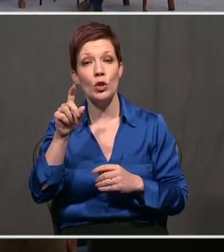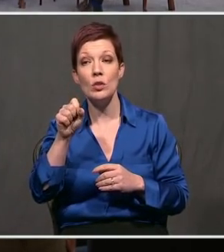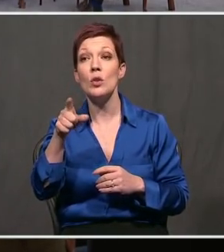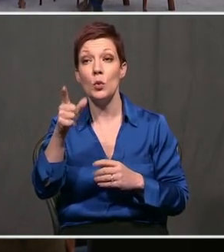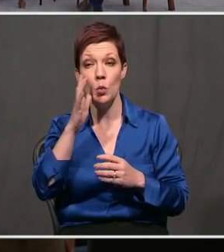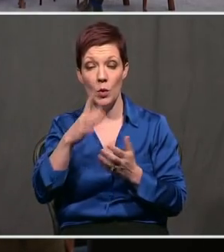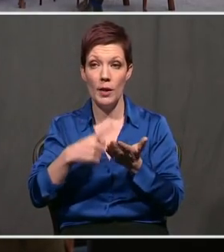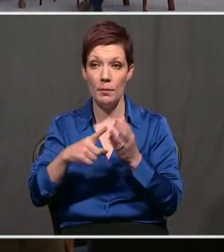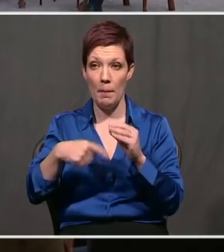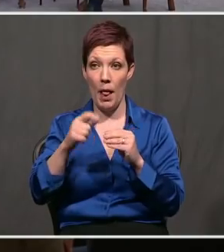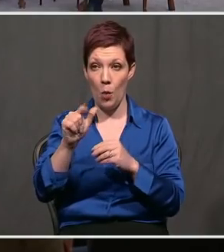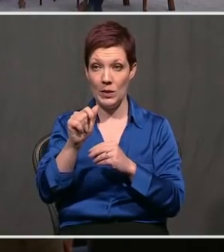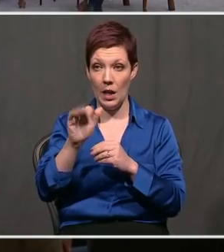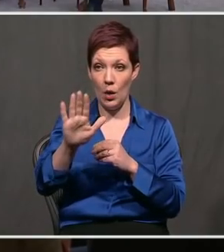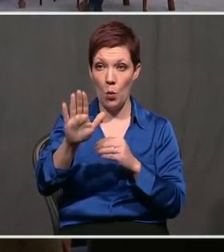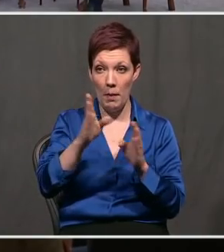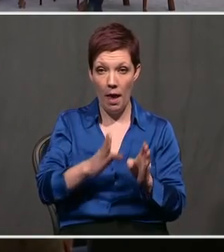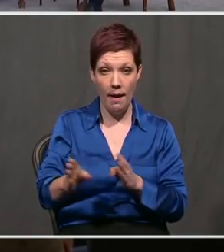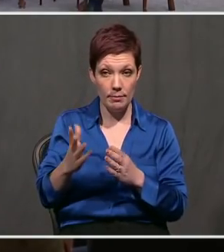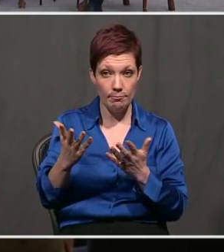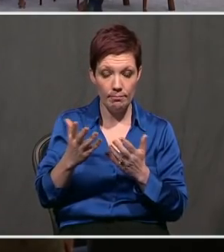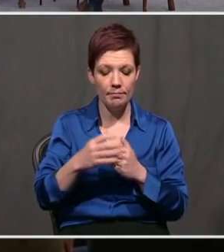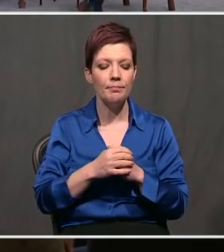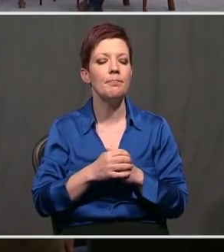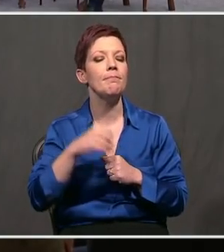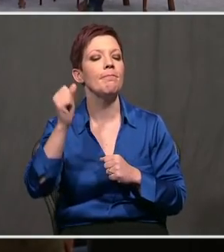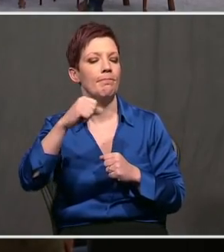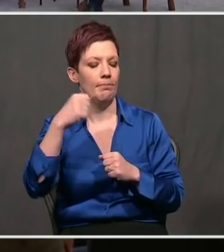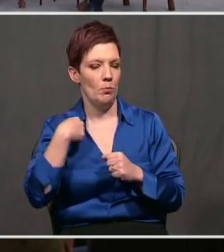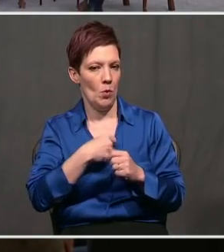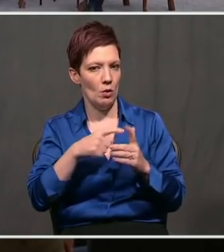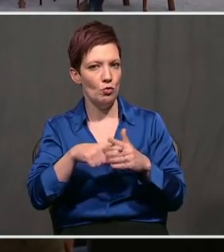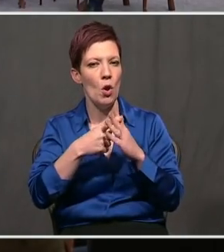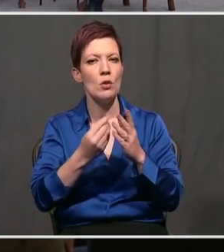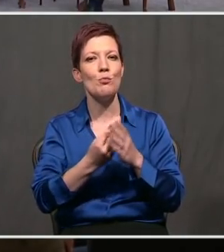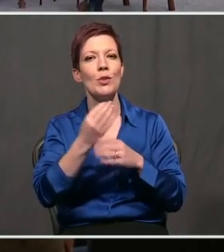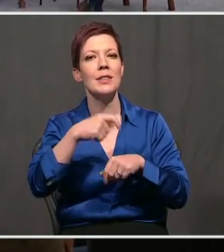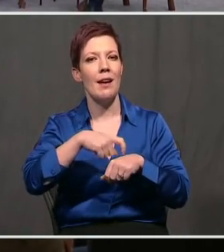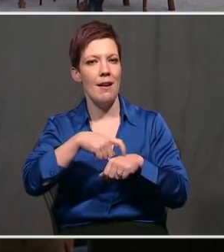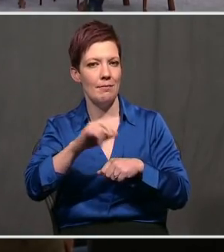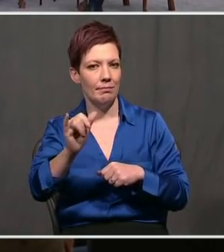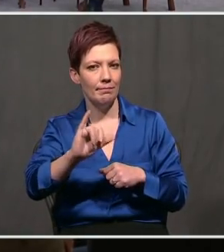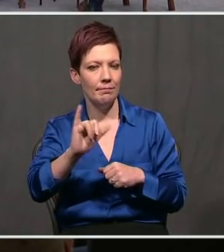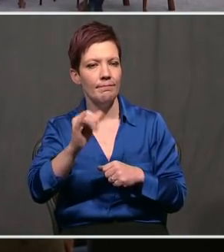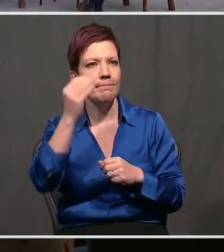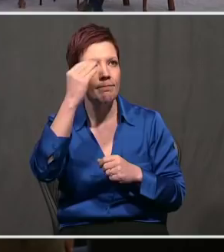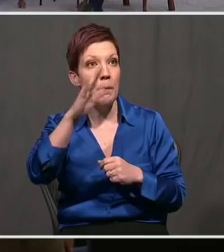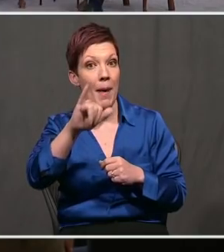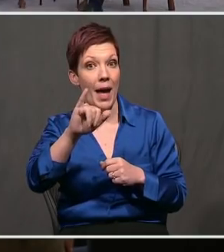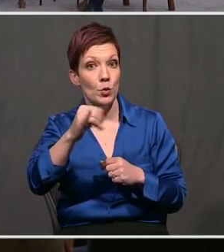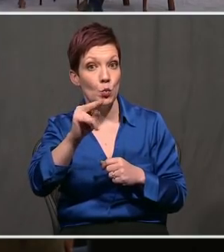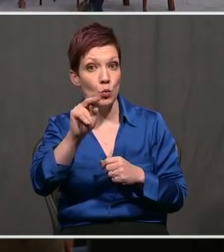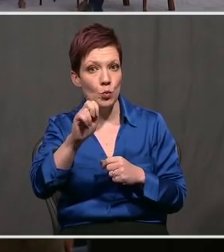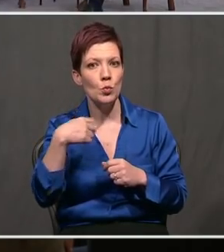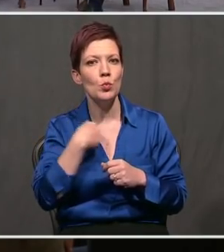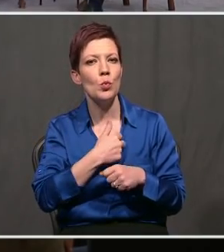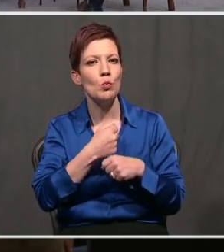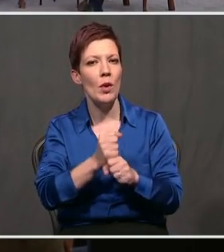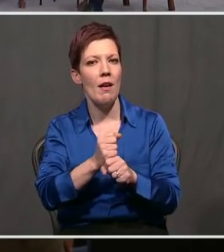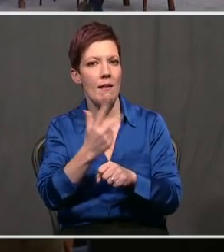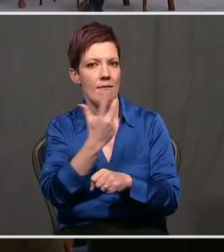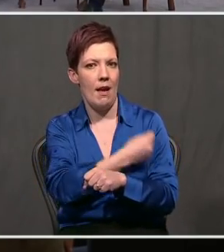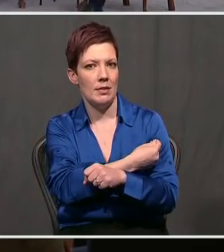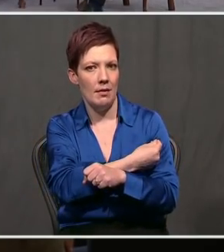with your game plan? Yes, sir. So we got started in the spring as well. And I'll tell you that by June, we created a